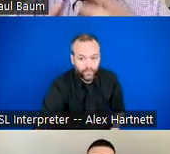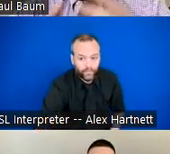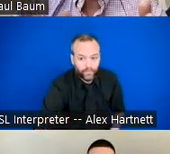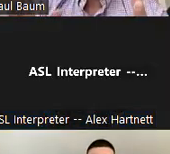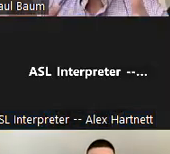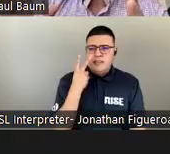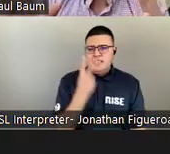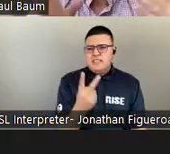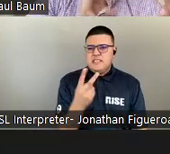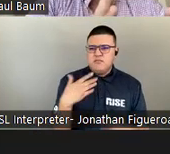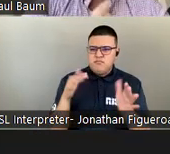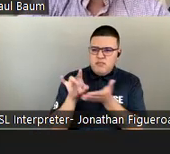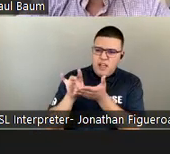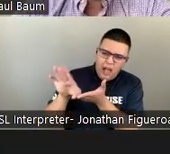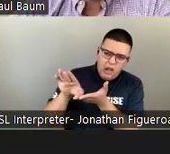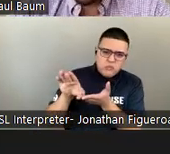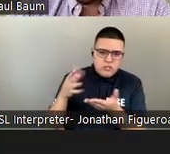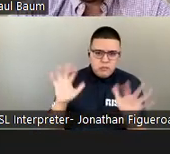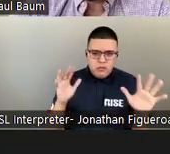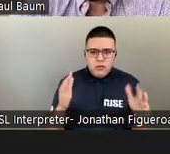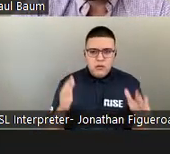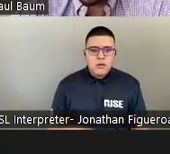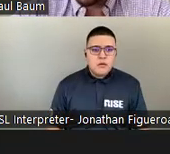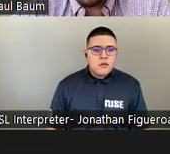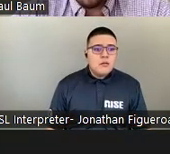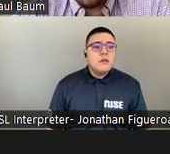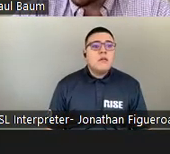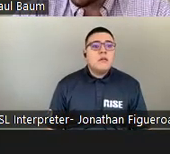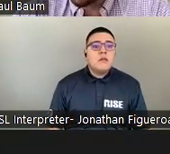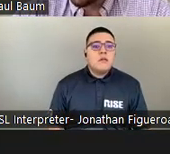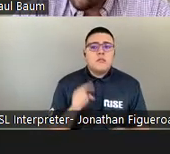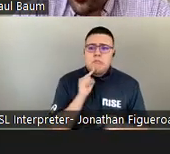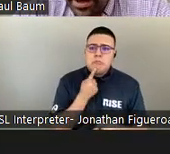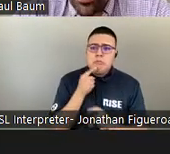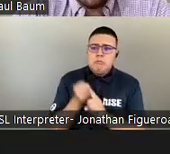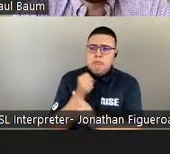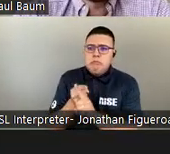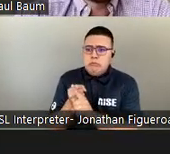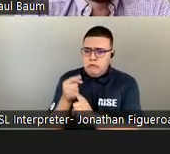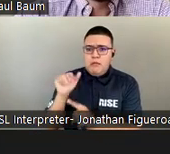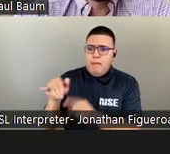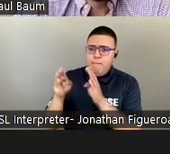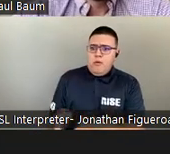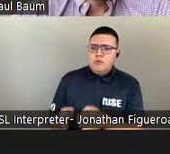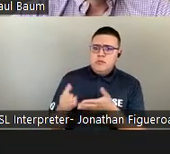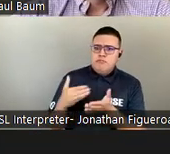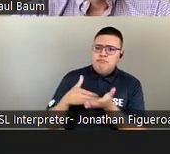Think about the statistics when we talked about the risk factors and the impacts this may cause.